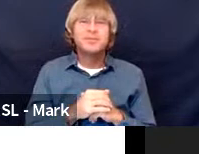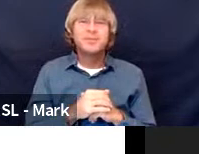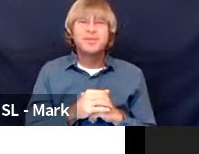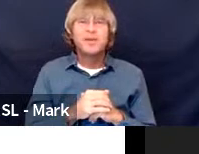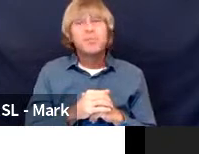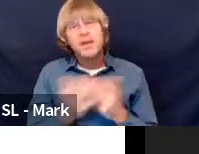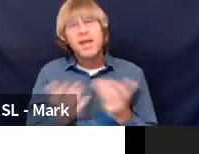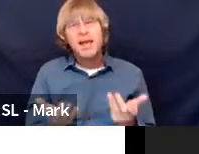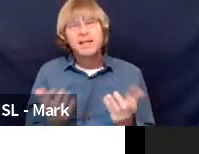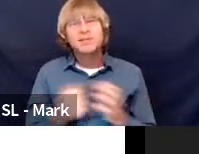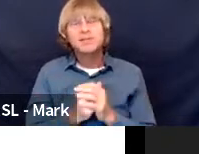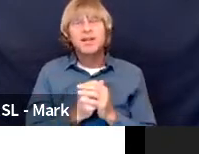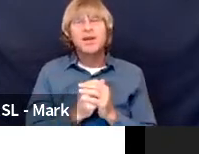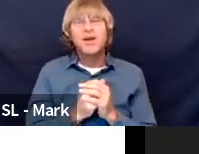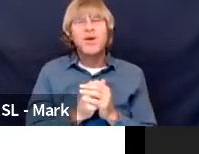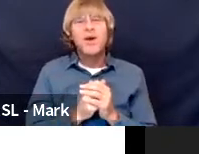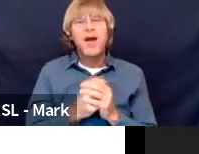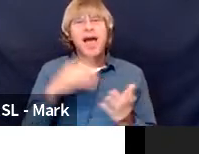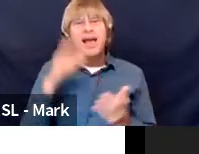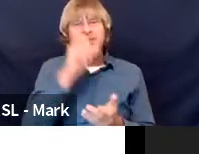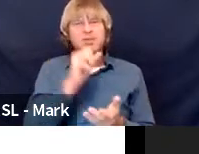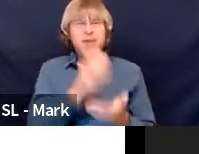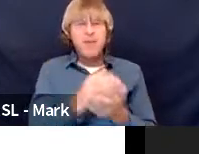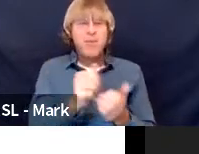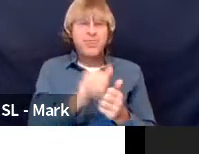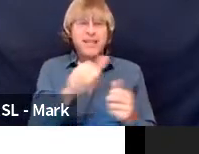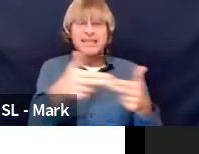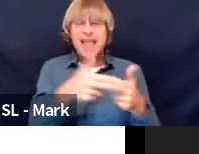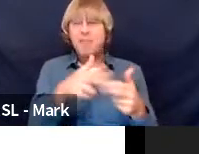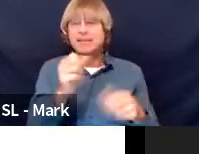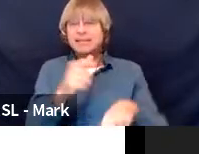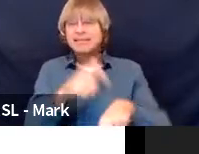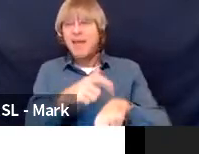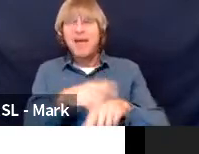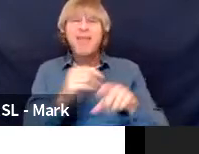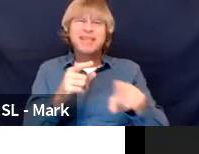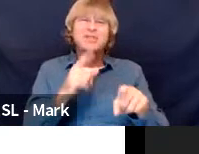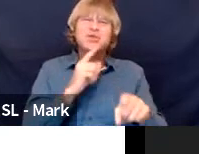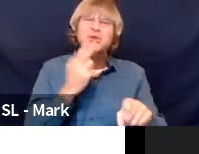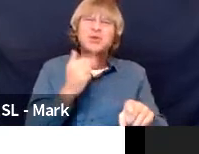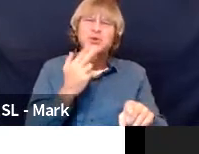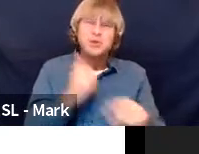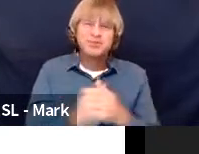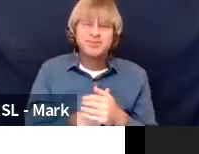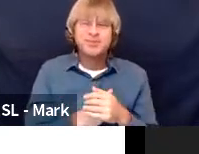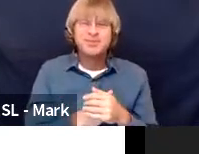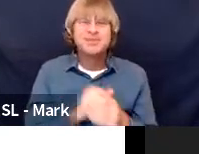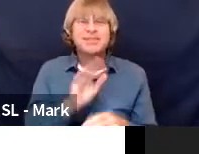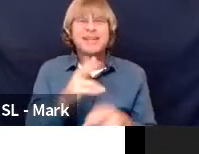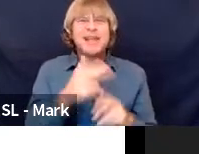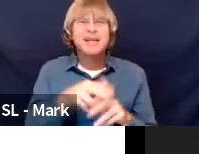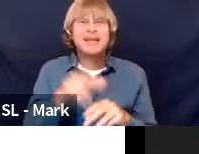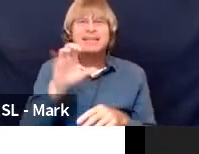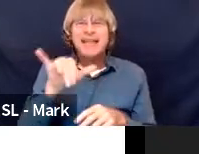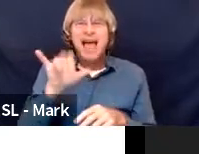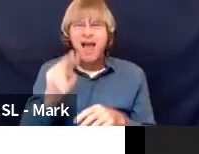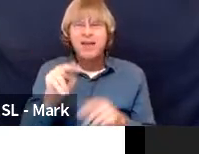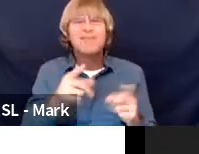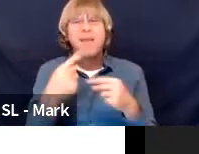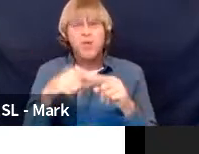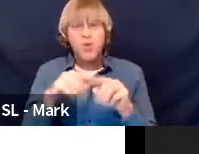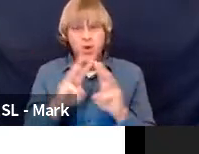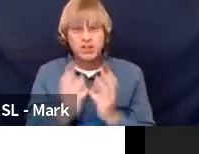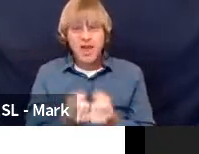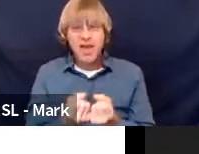But yeah, I guess I'm gonna end on this slide just because this kid is adorable. His name is Sion. He came to the